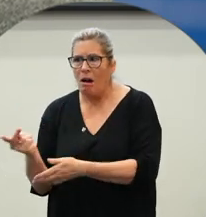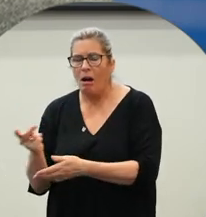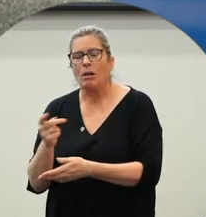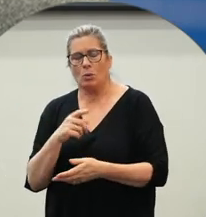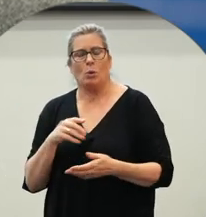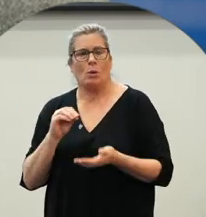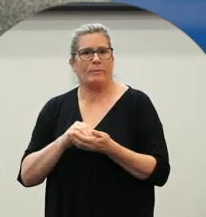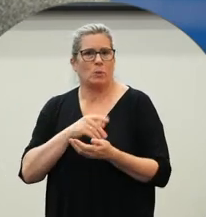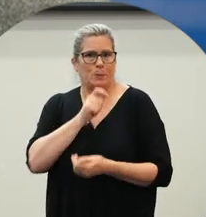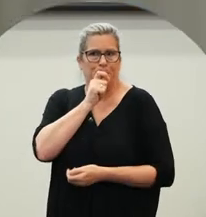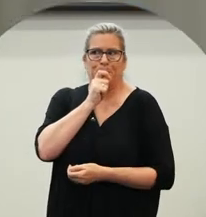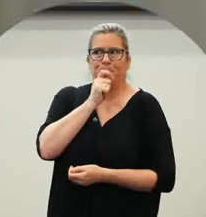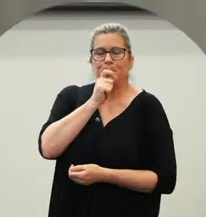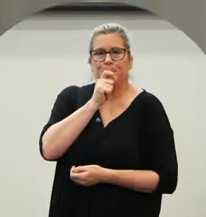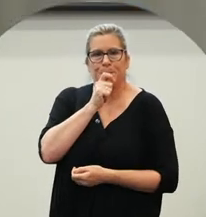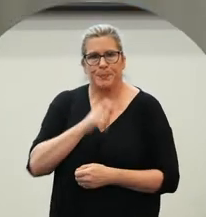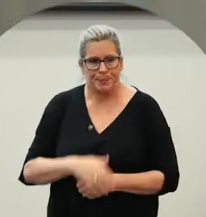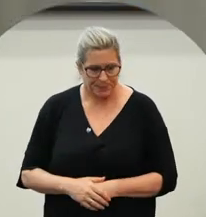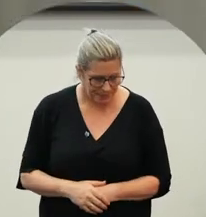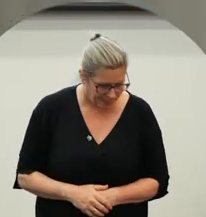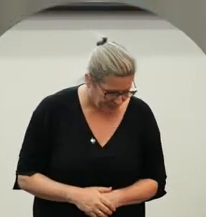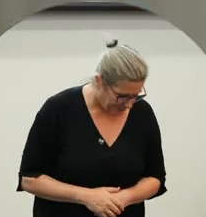very secret.